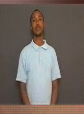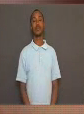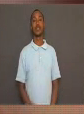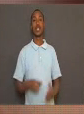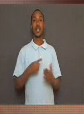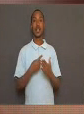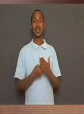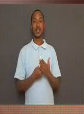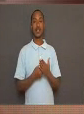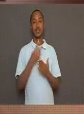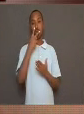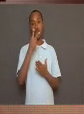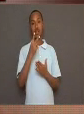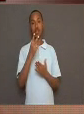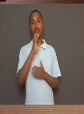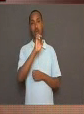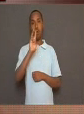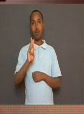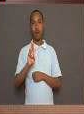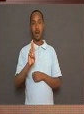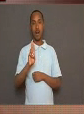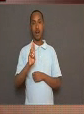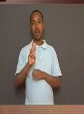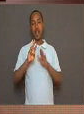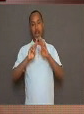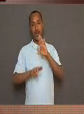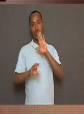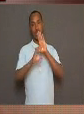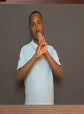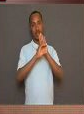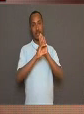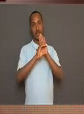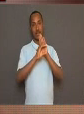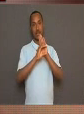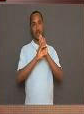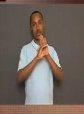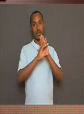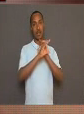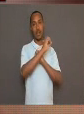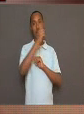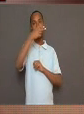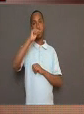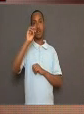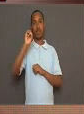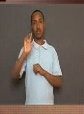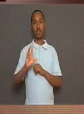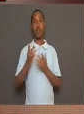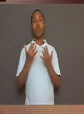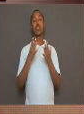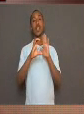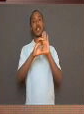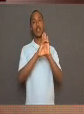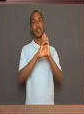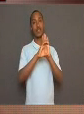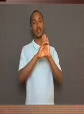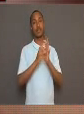This will show us that copper is a reducing agent and nitric acid is an oxidizing